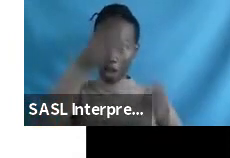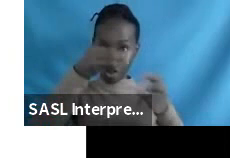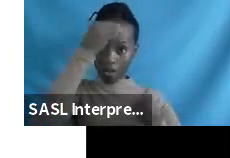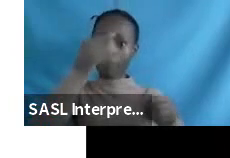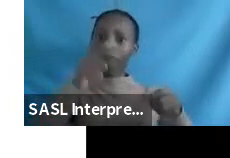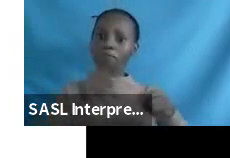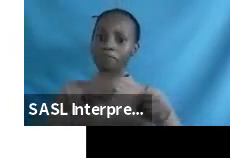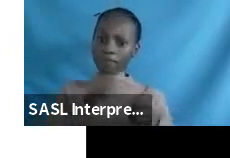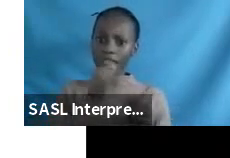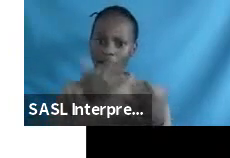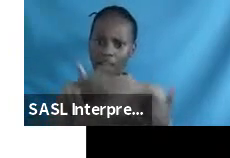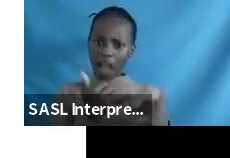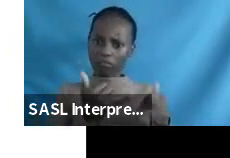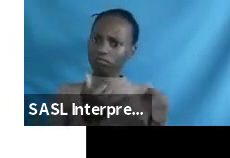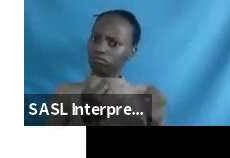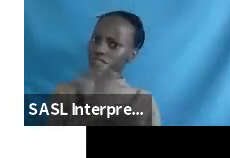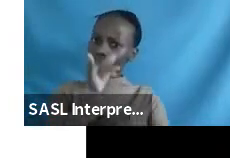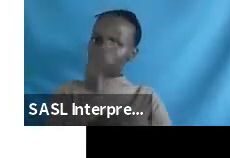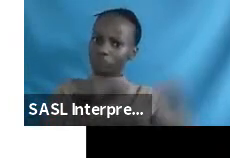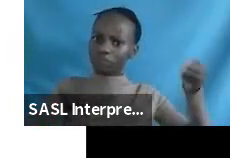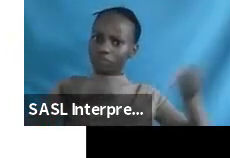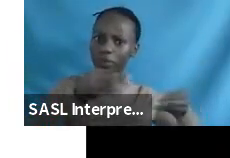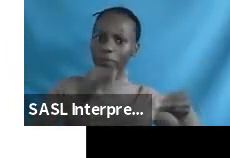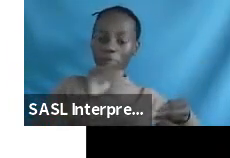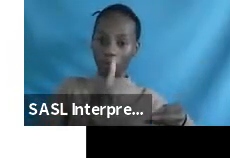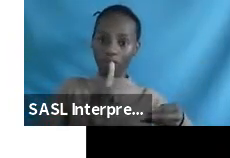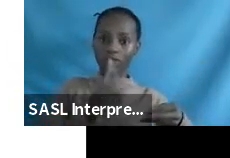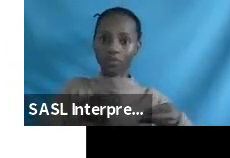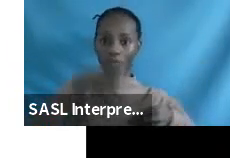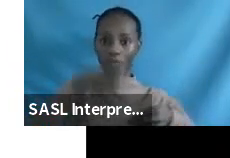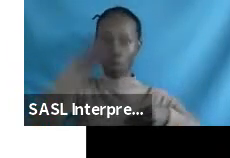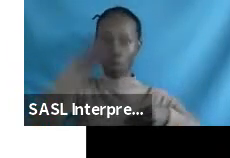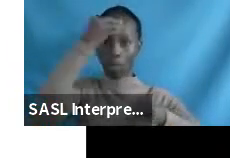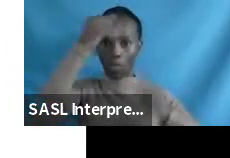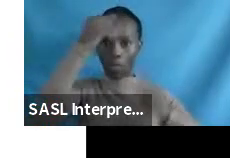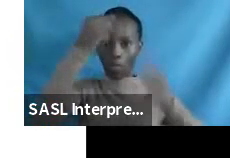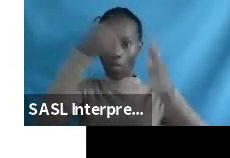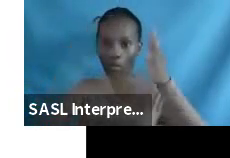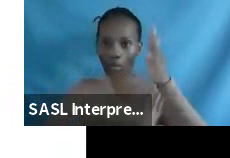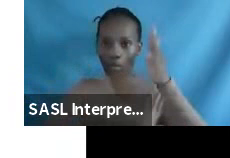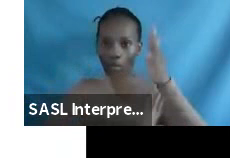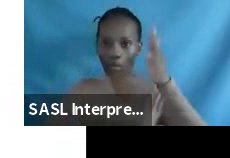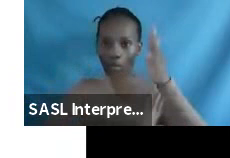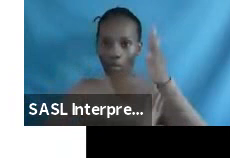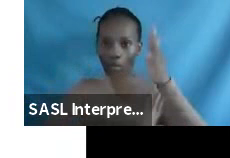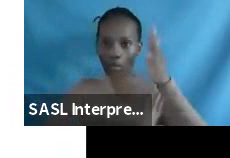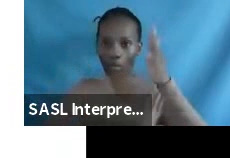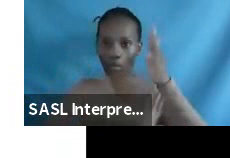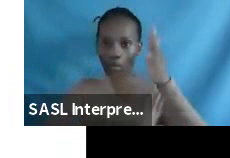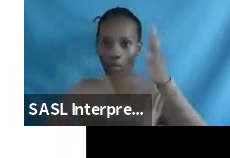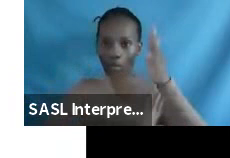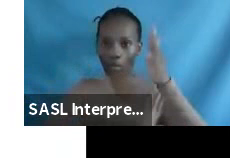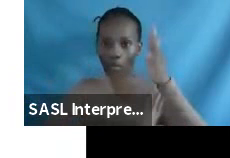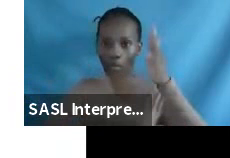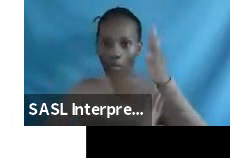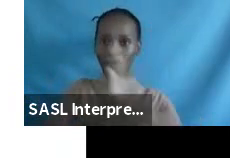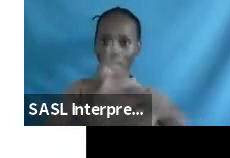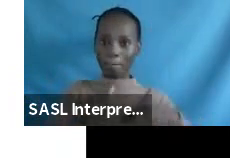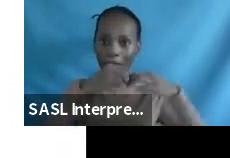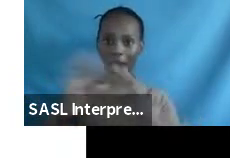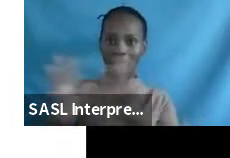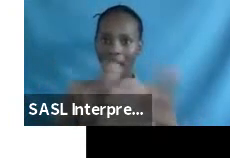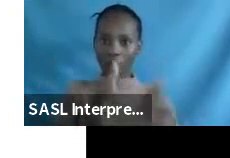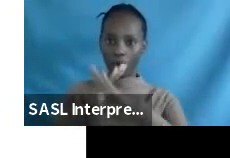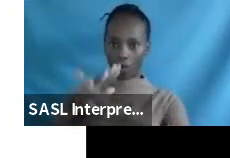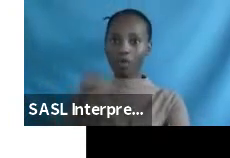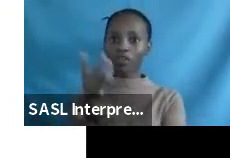or the phenomenon that is in front of us, and then coming up with the plans in terms of how we can beat those entrepreneurs